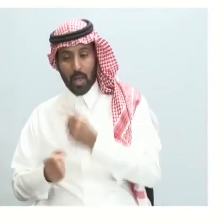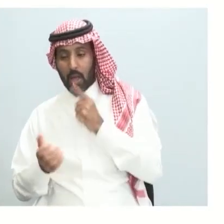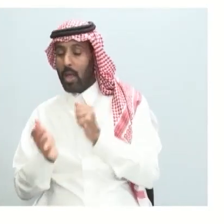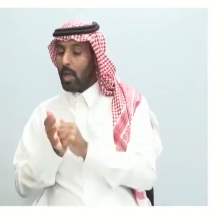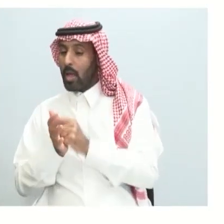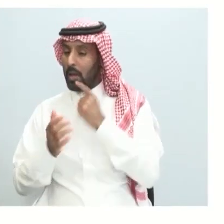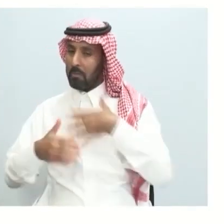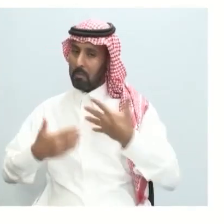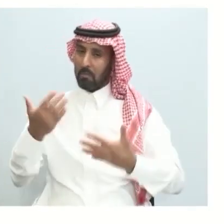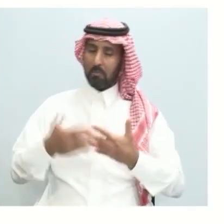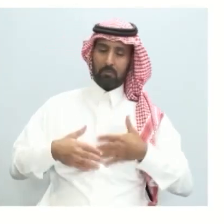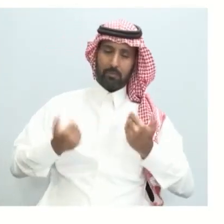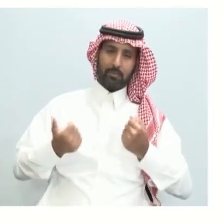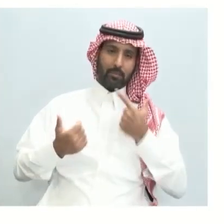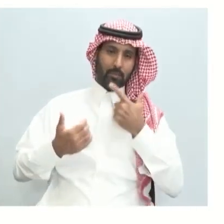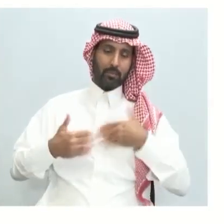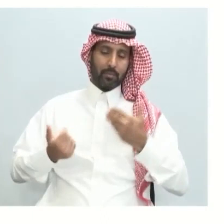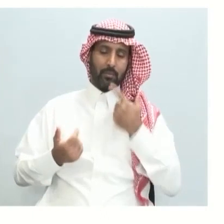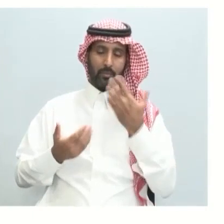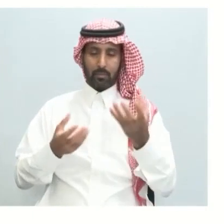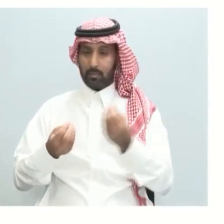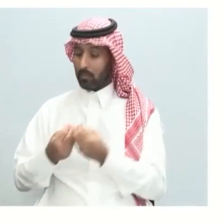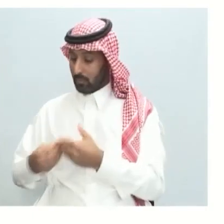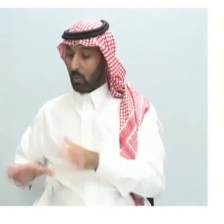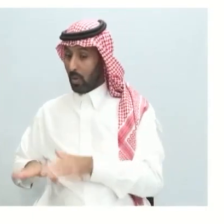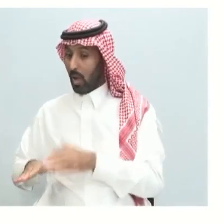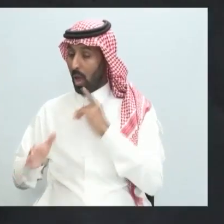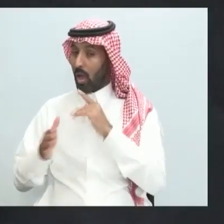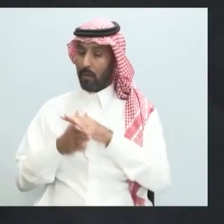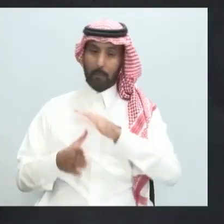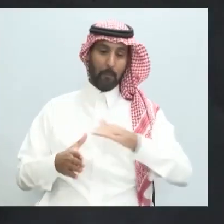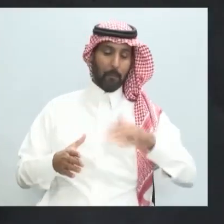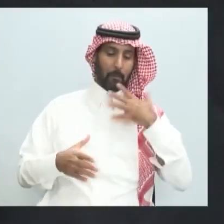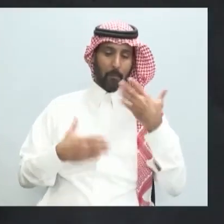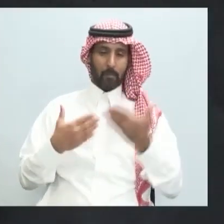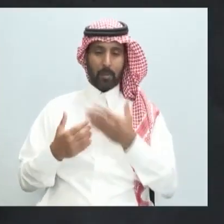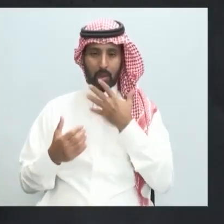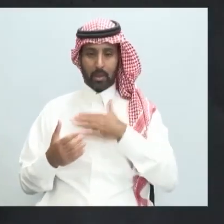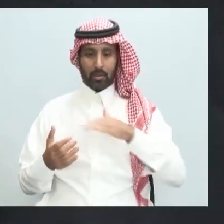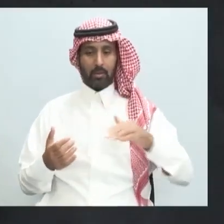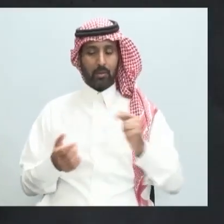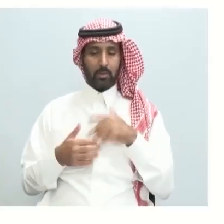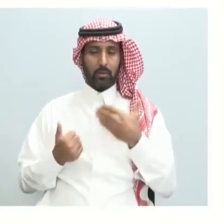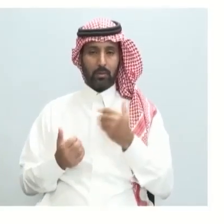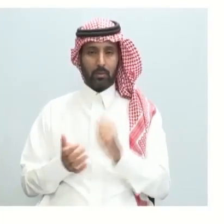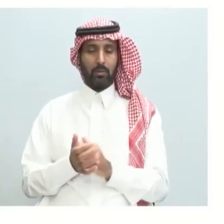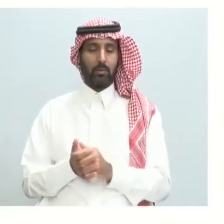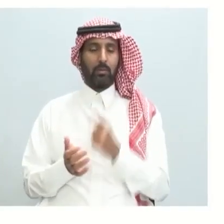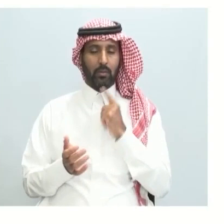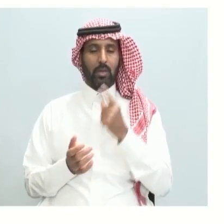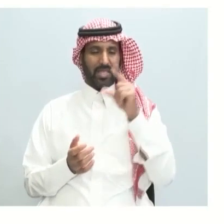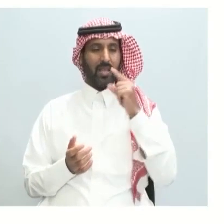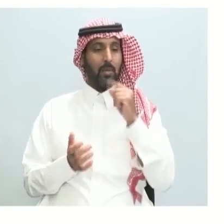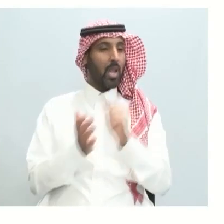home atmosphere pleasant. So the best way to keep children at home, make the home pleasant for them. A